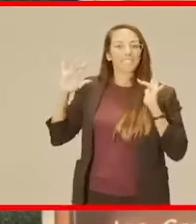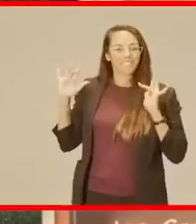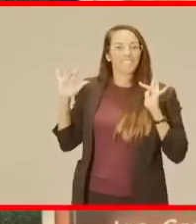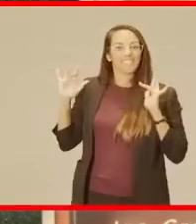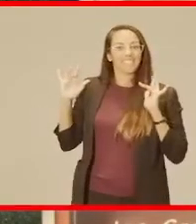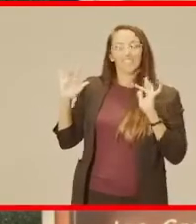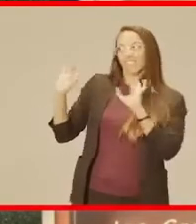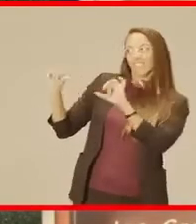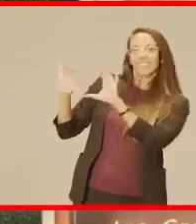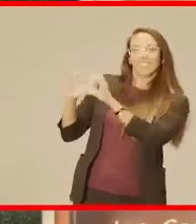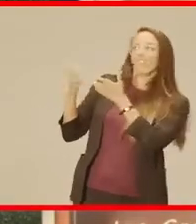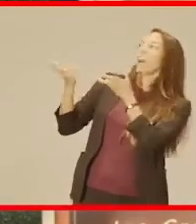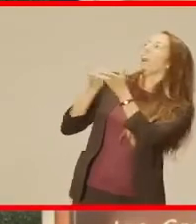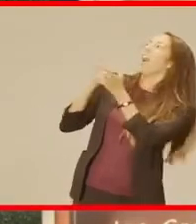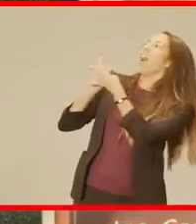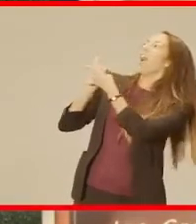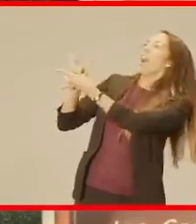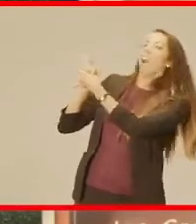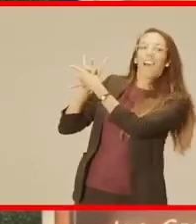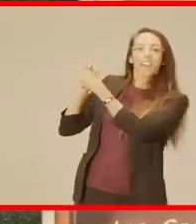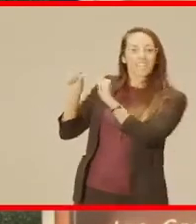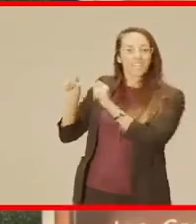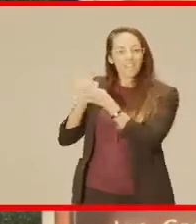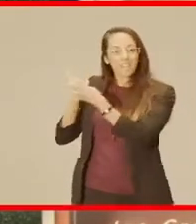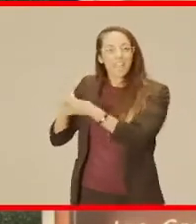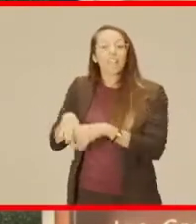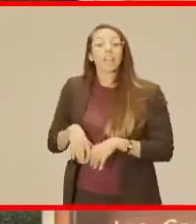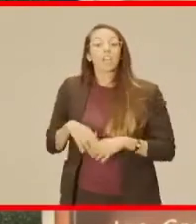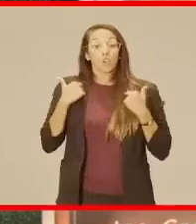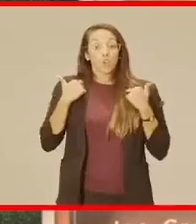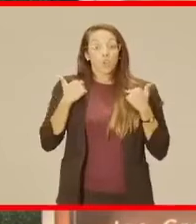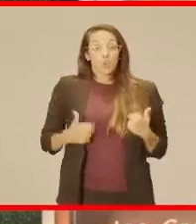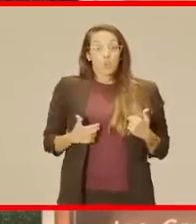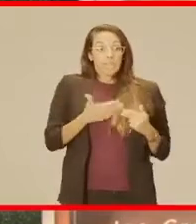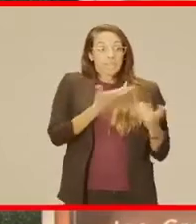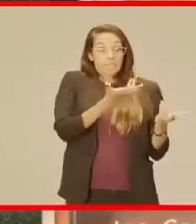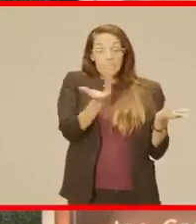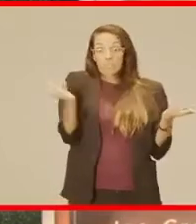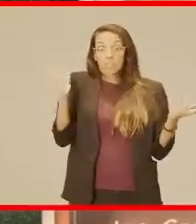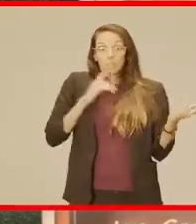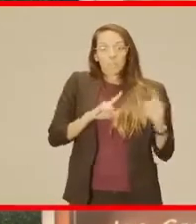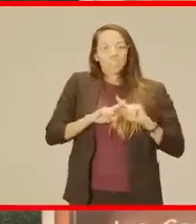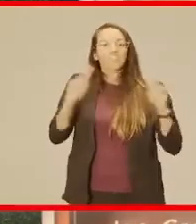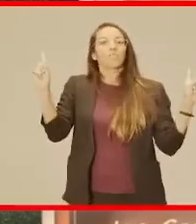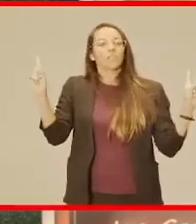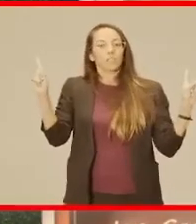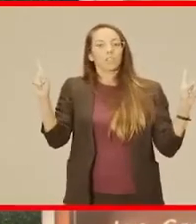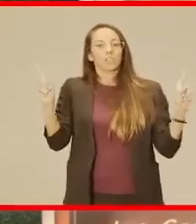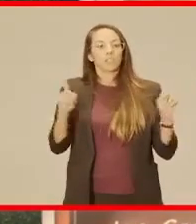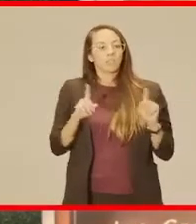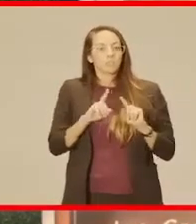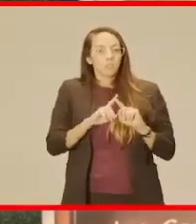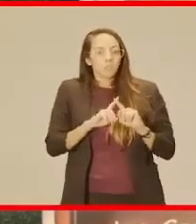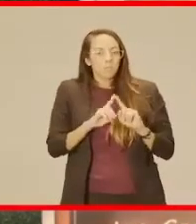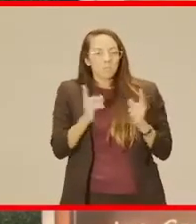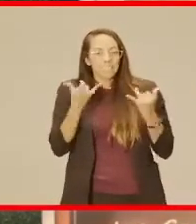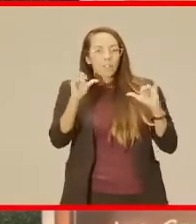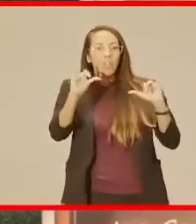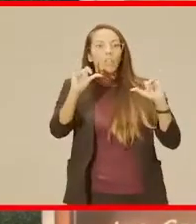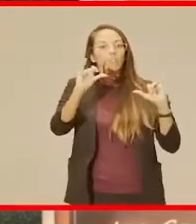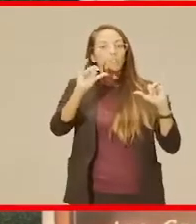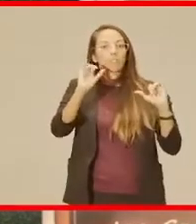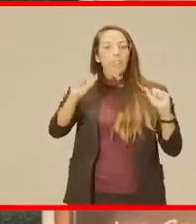these humans are something different, enabled the portrayal of